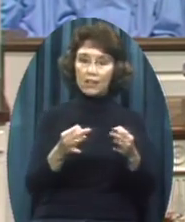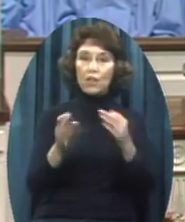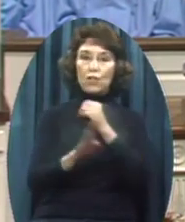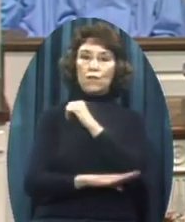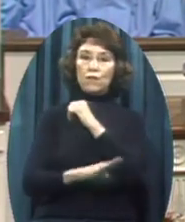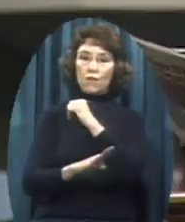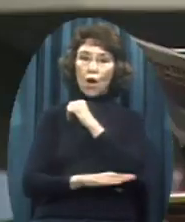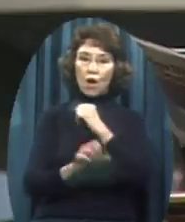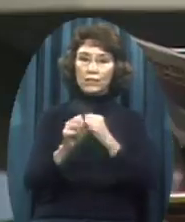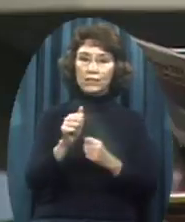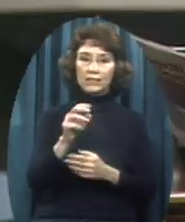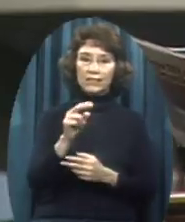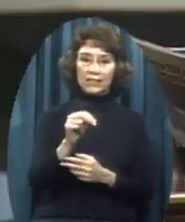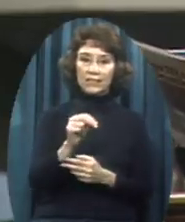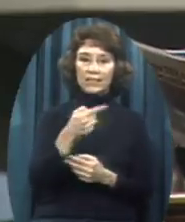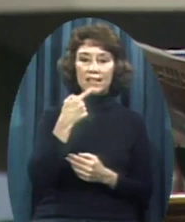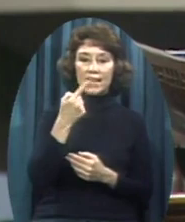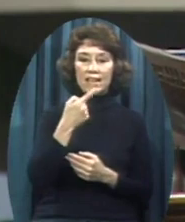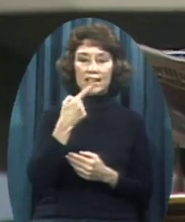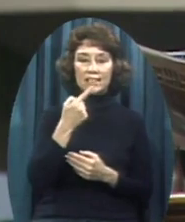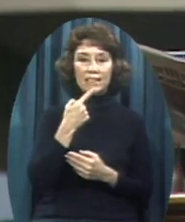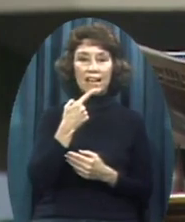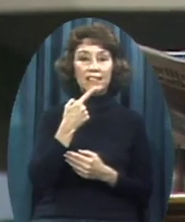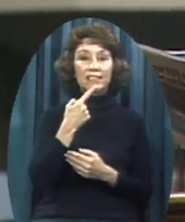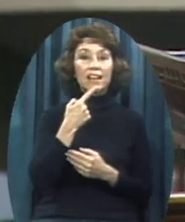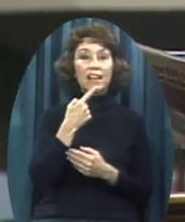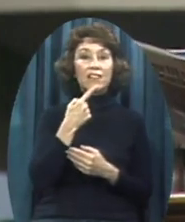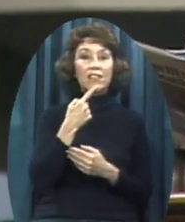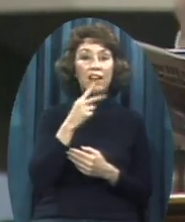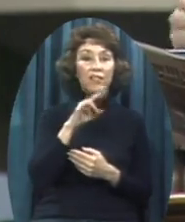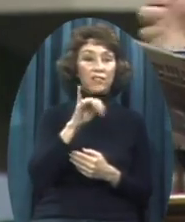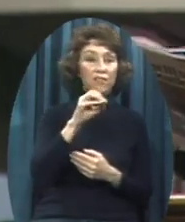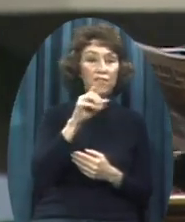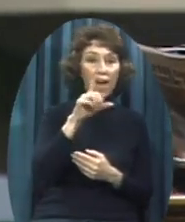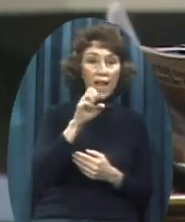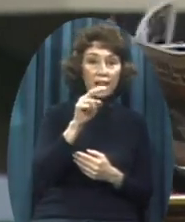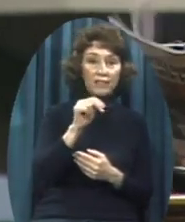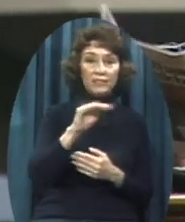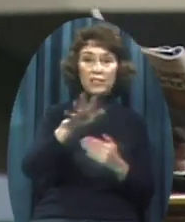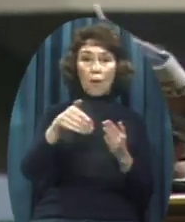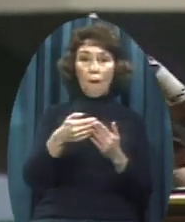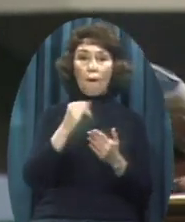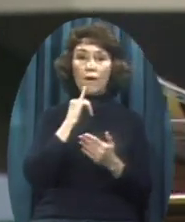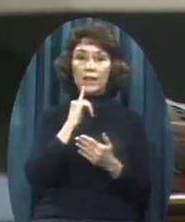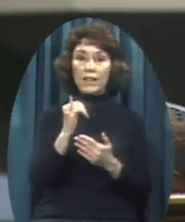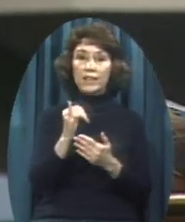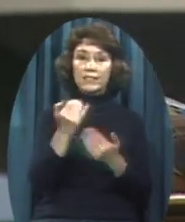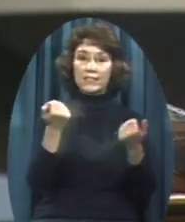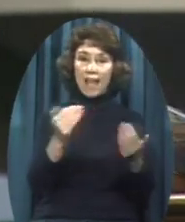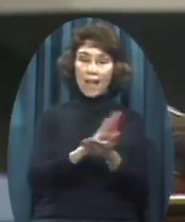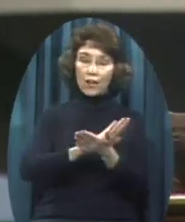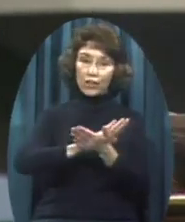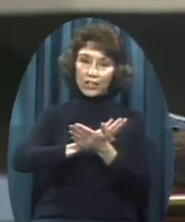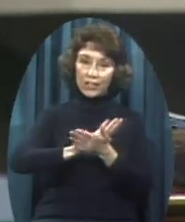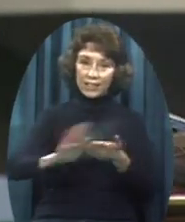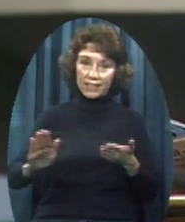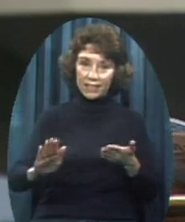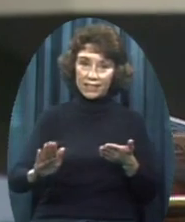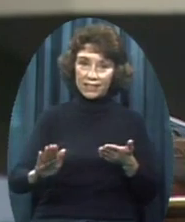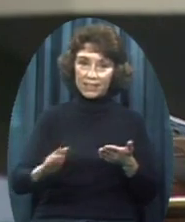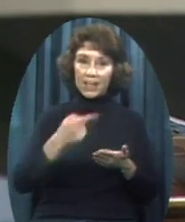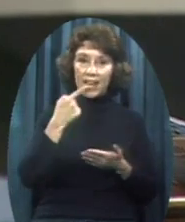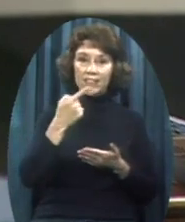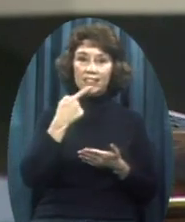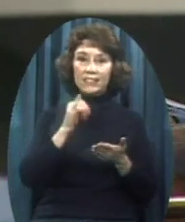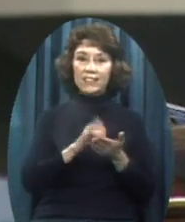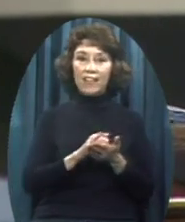New Fantasy All Squeaky Clean. Then it goes on to tell how they've swept the sex back into the